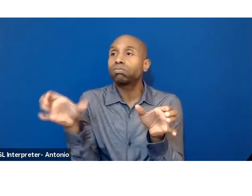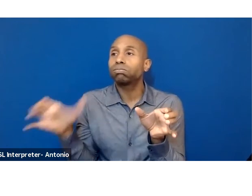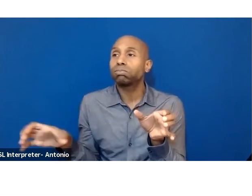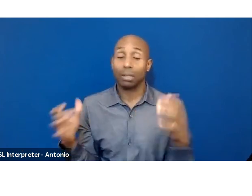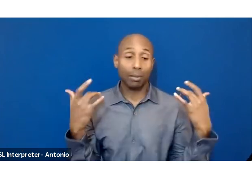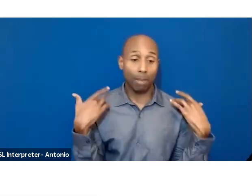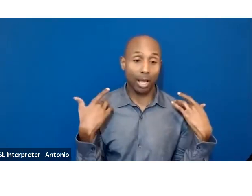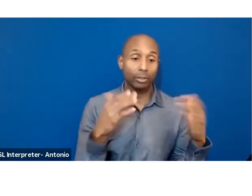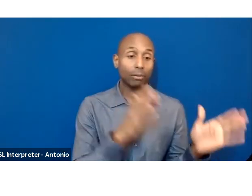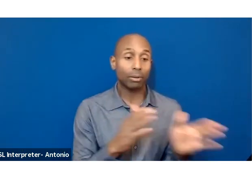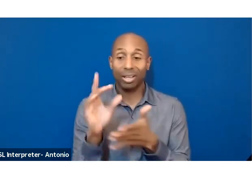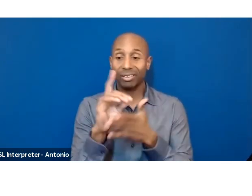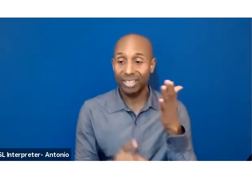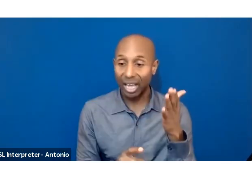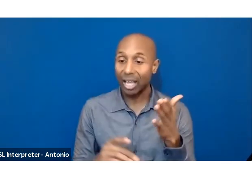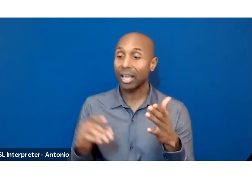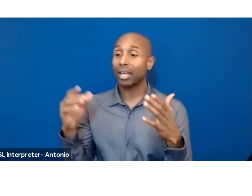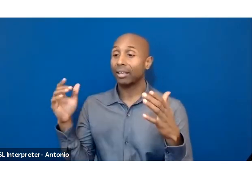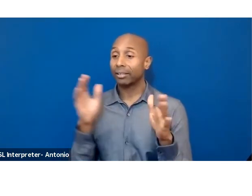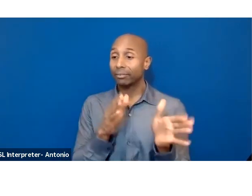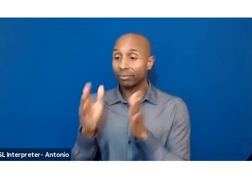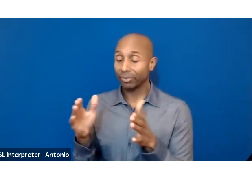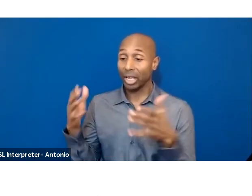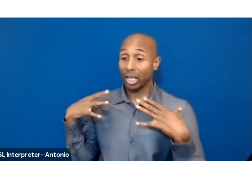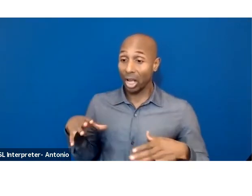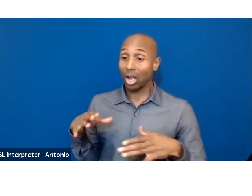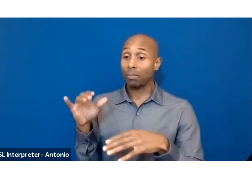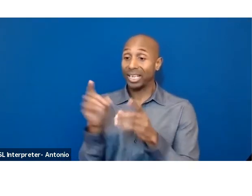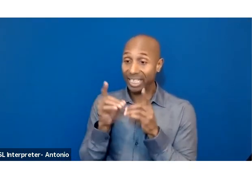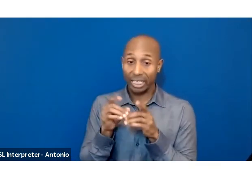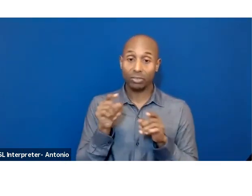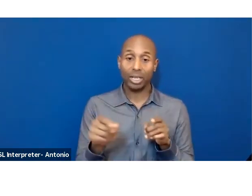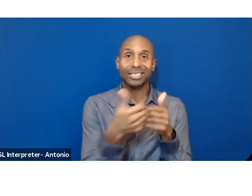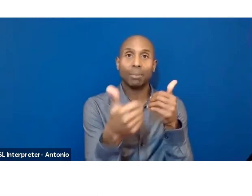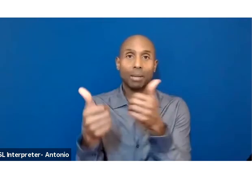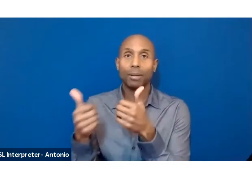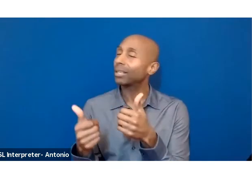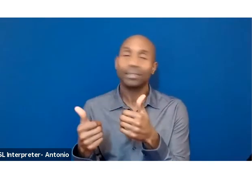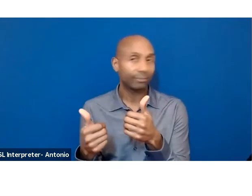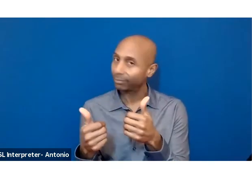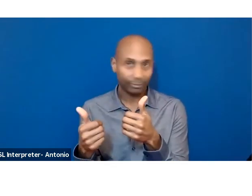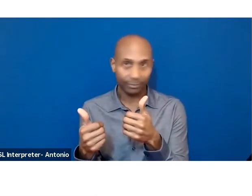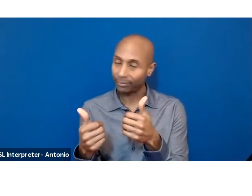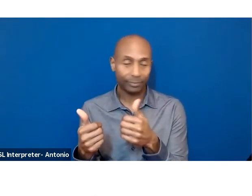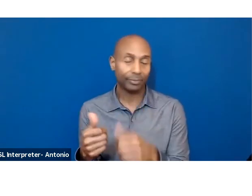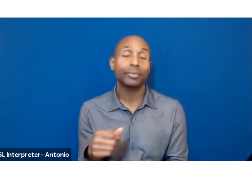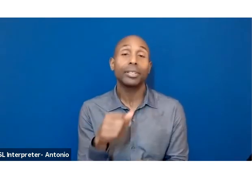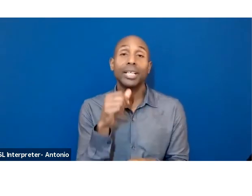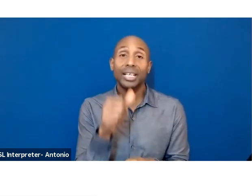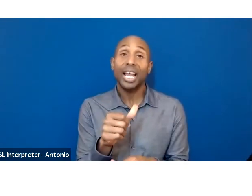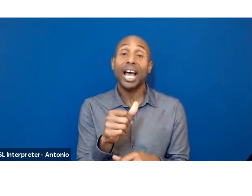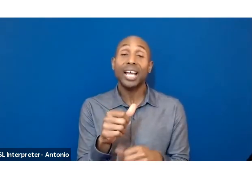and siloed off sectors or nodes of the garment, the supply chain, right? And